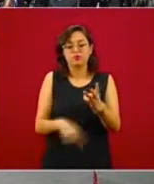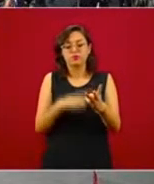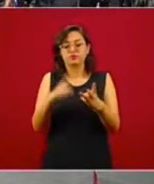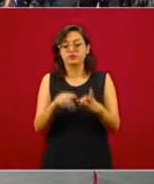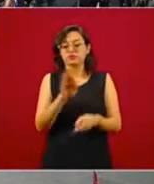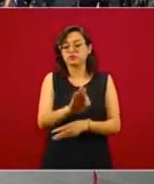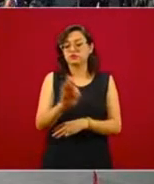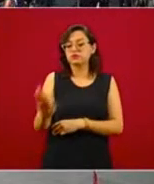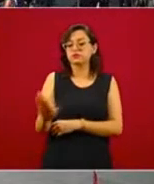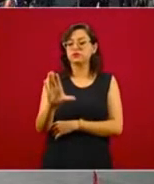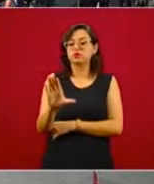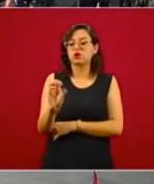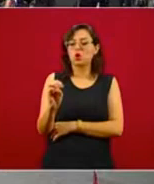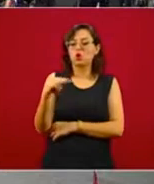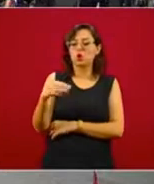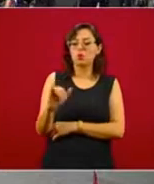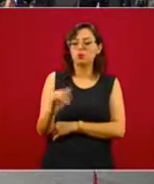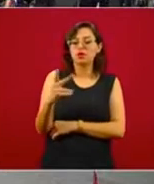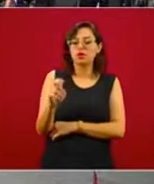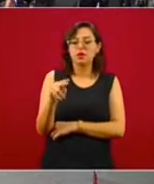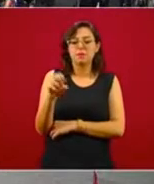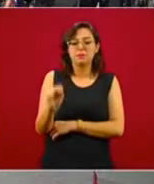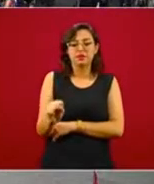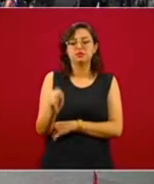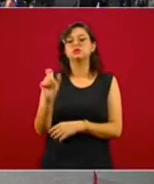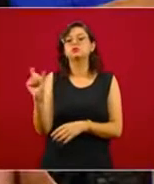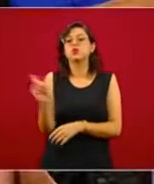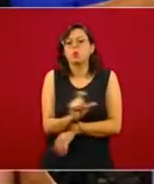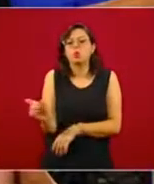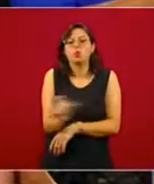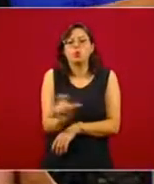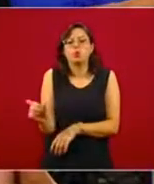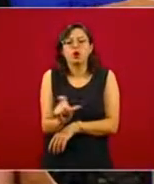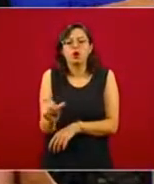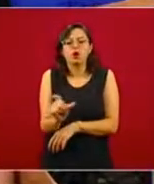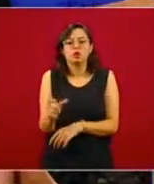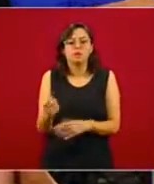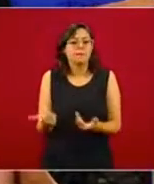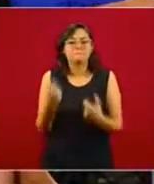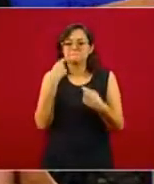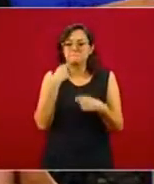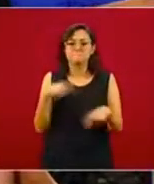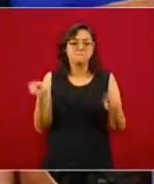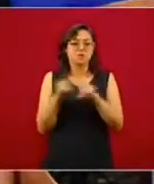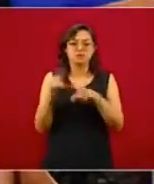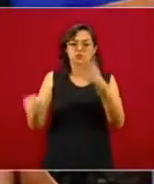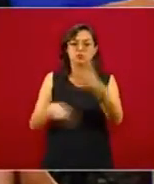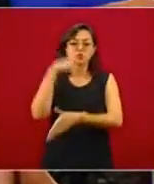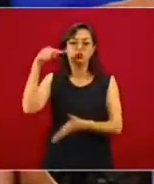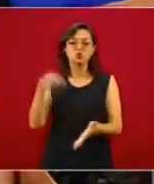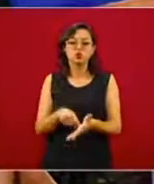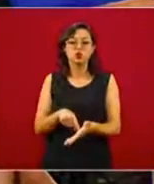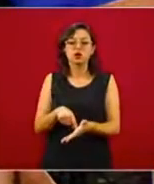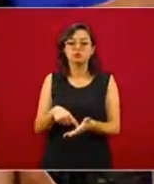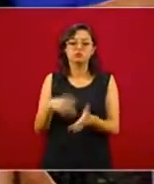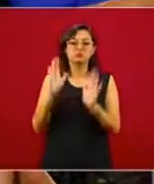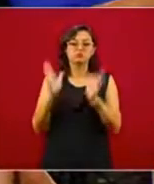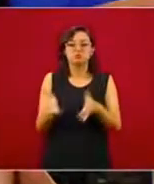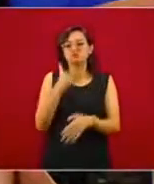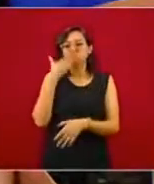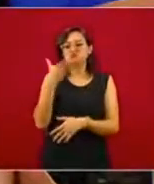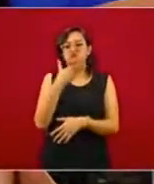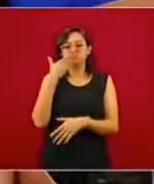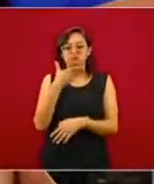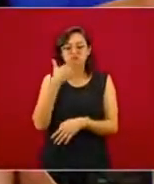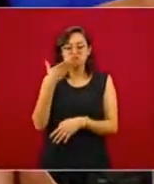would also like to know about the dates for the exams. When are these going to be? Are they going to